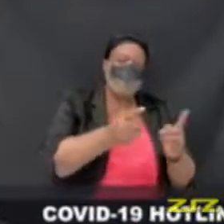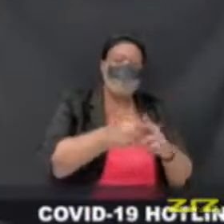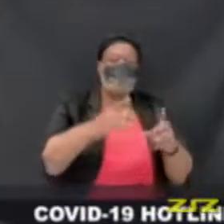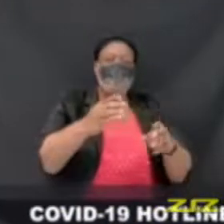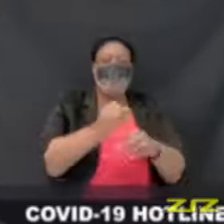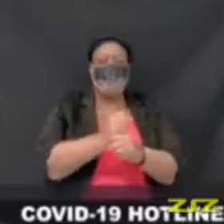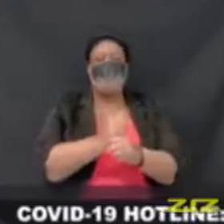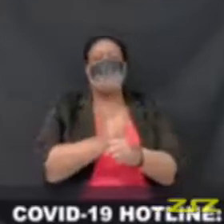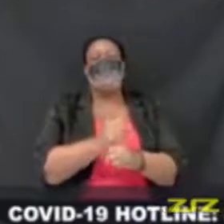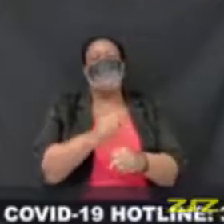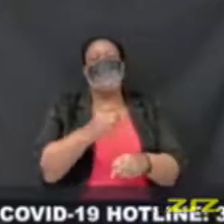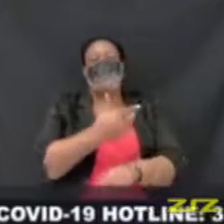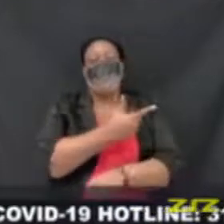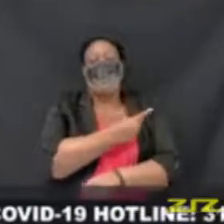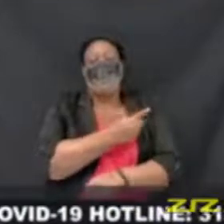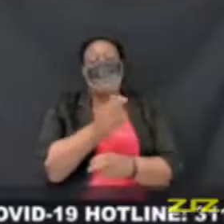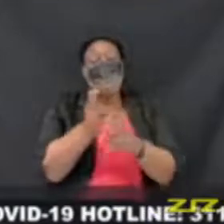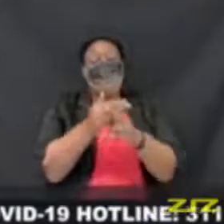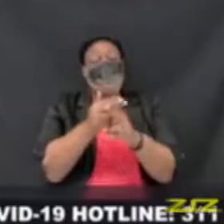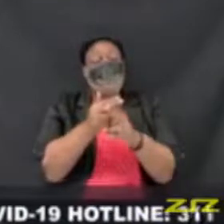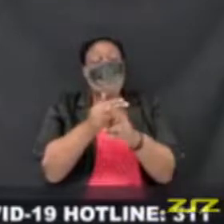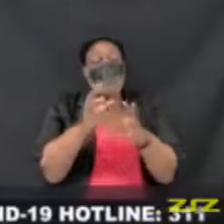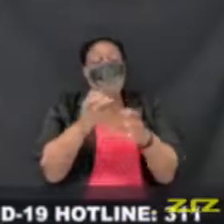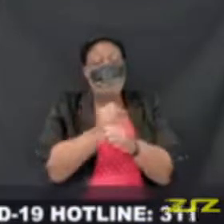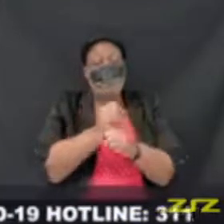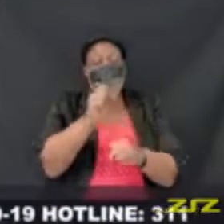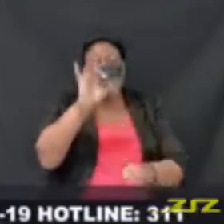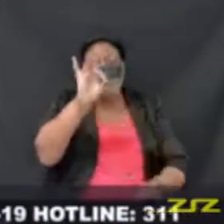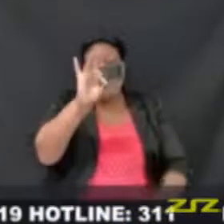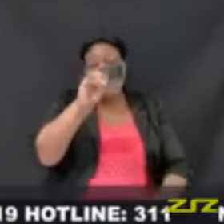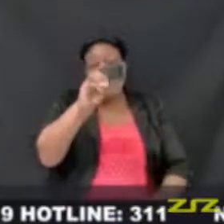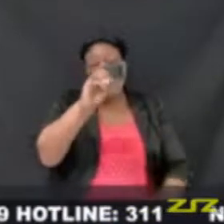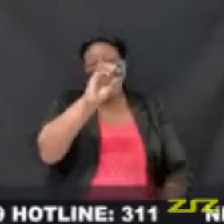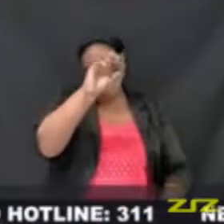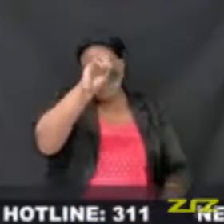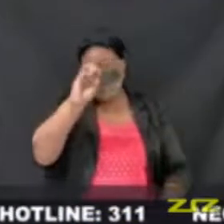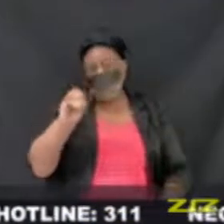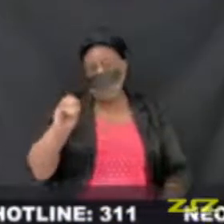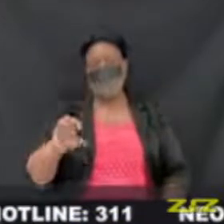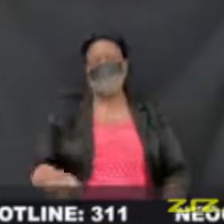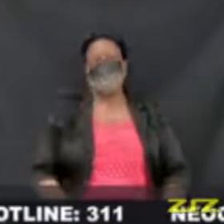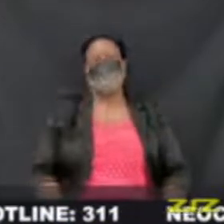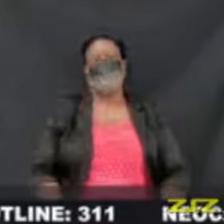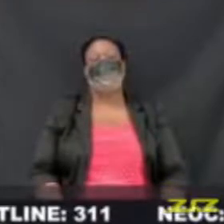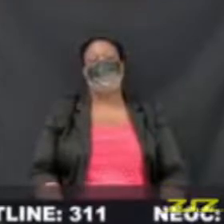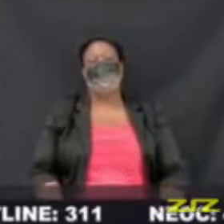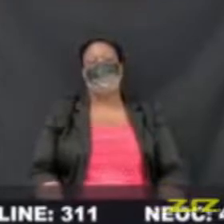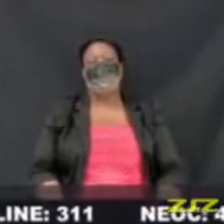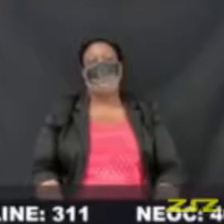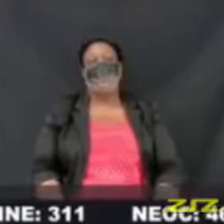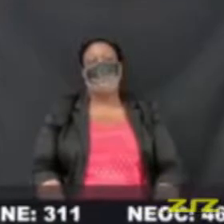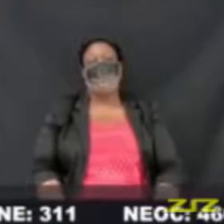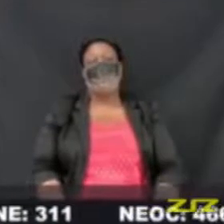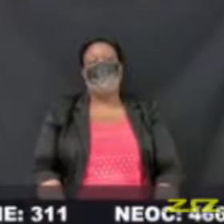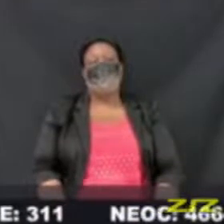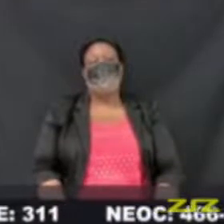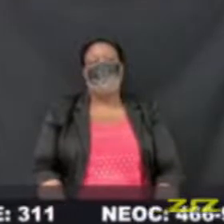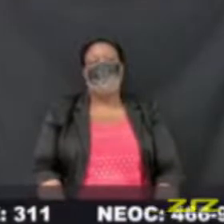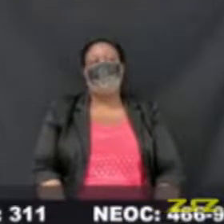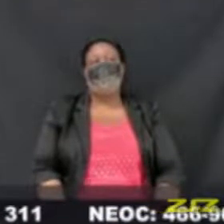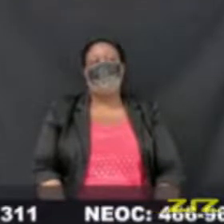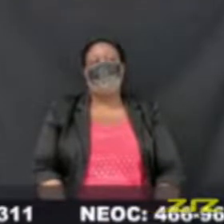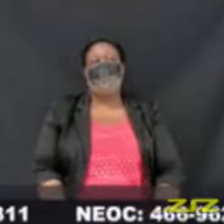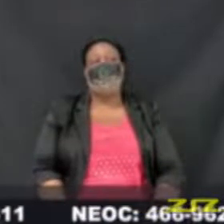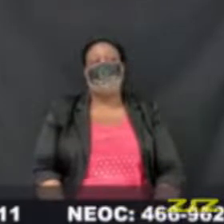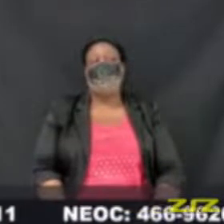the cabinet should feel comfortable in knowing what risk they are willing to absorb here in St. Kitts and